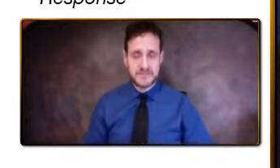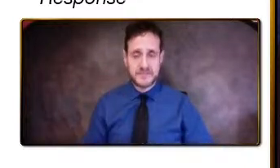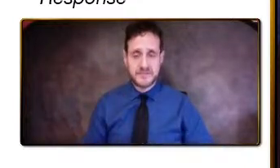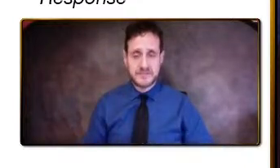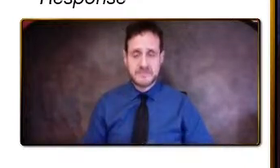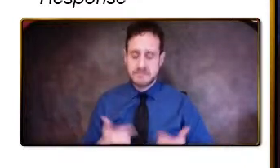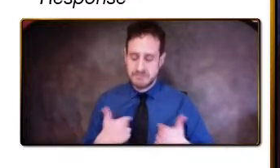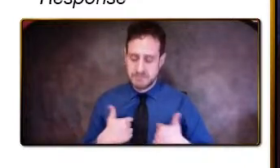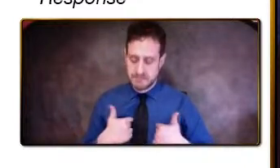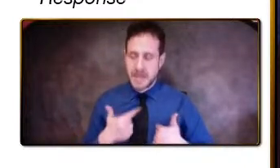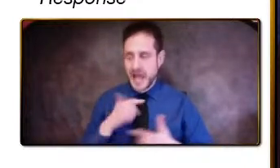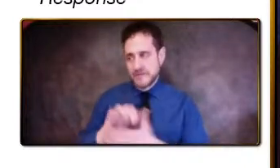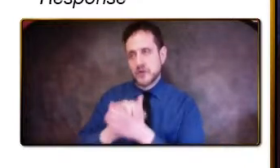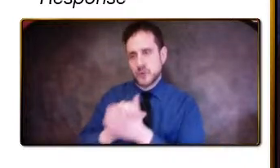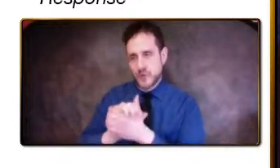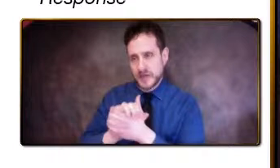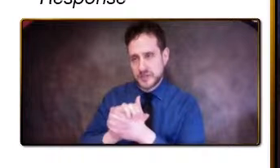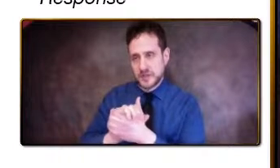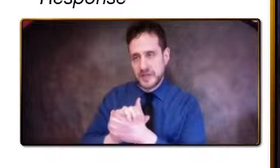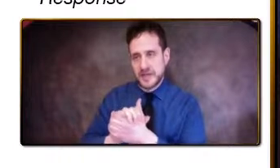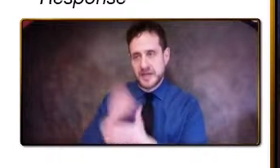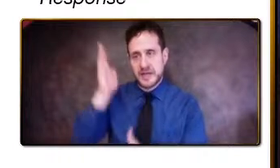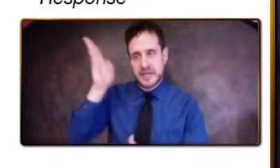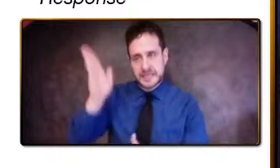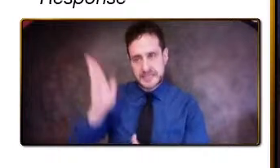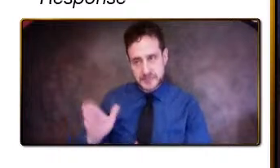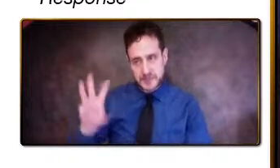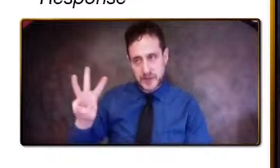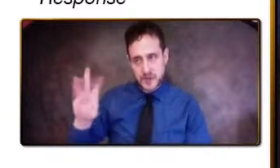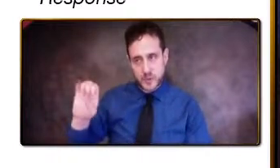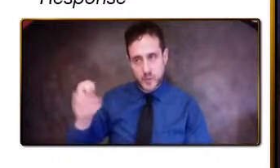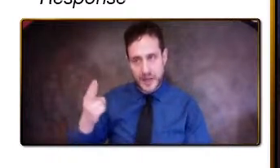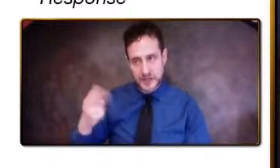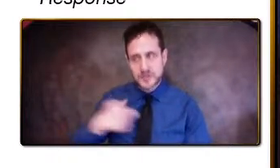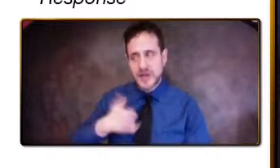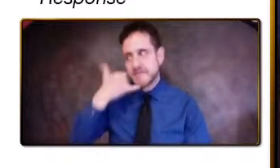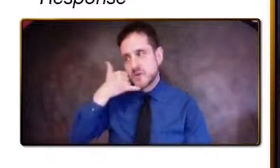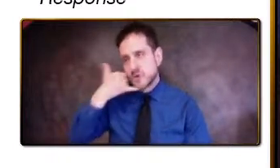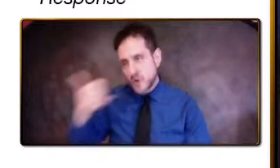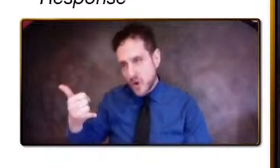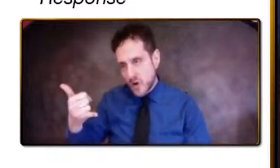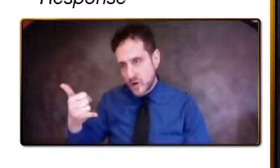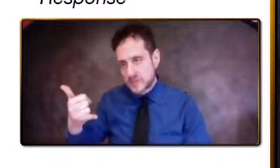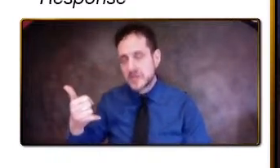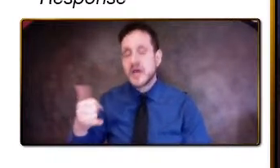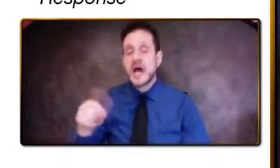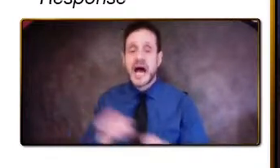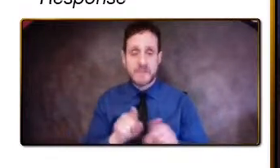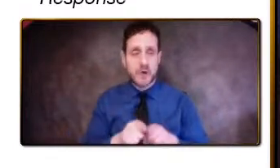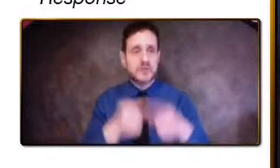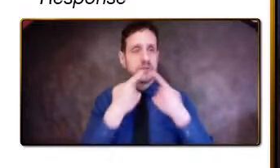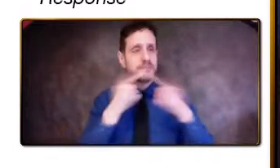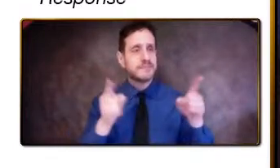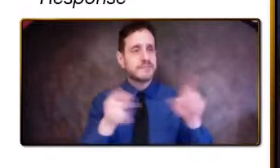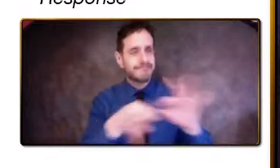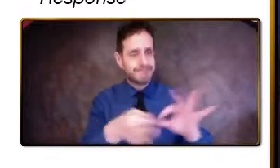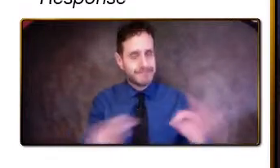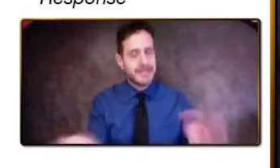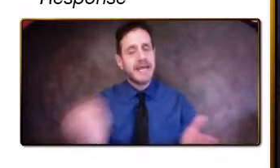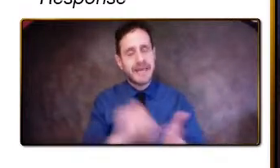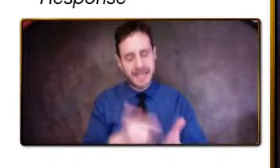have congratulated him personally on the phone. I've congratulated him in a public statement, and I just want to say again